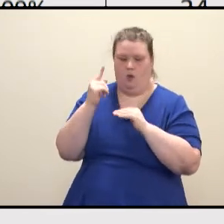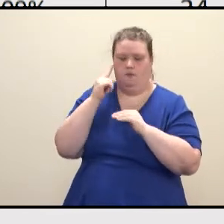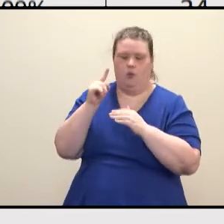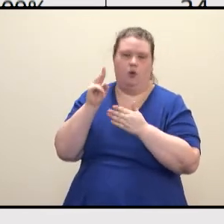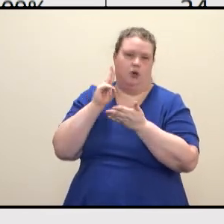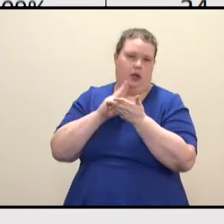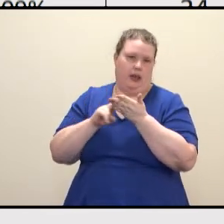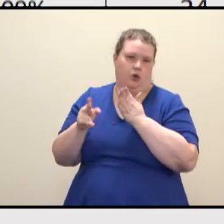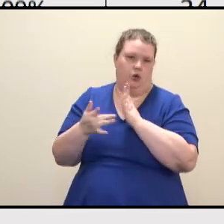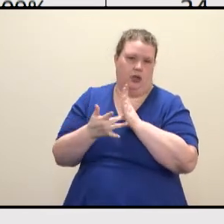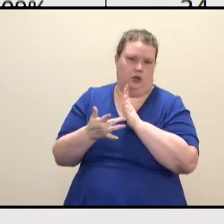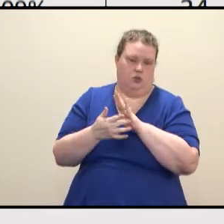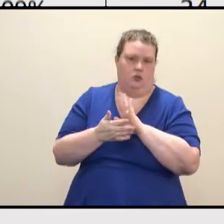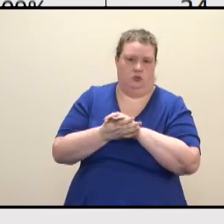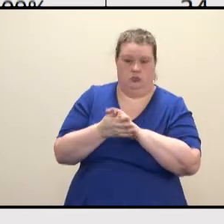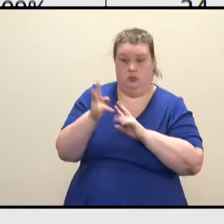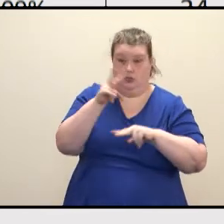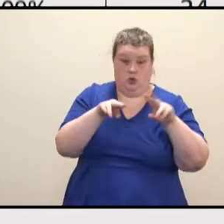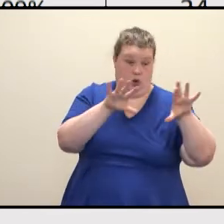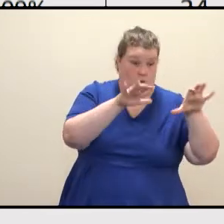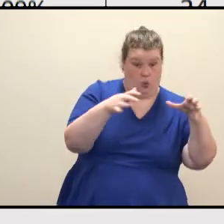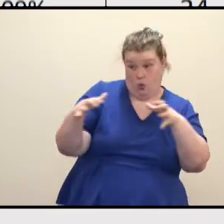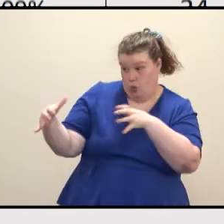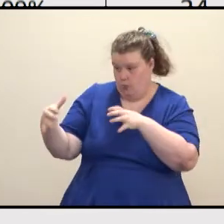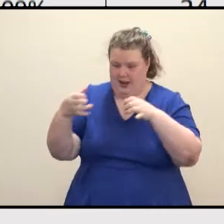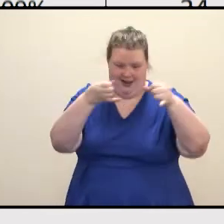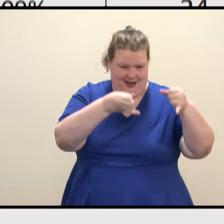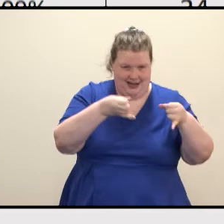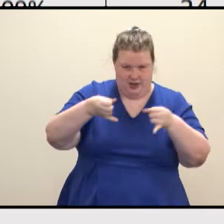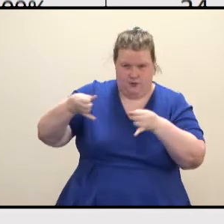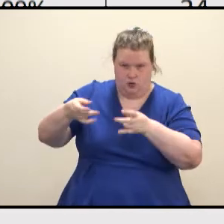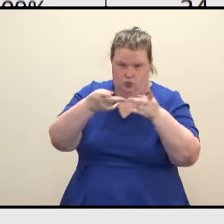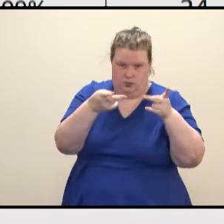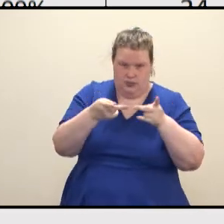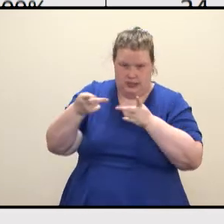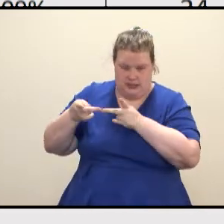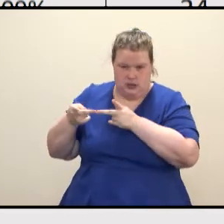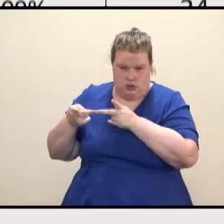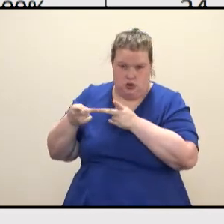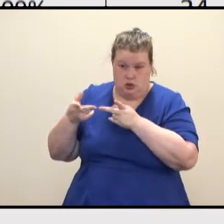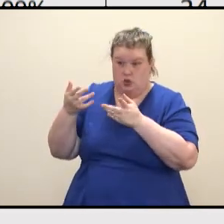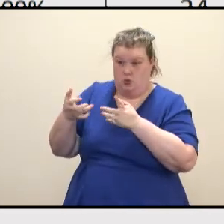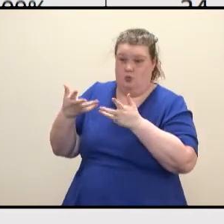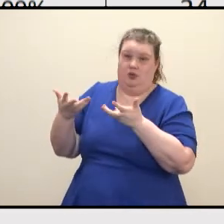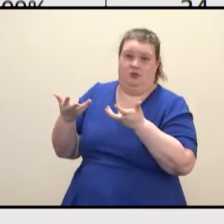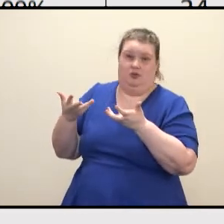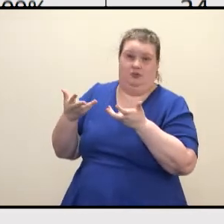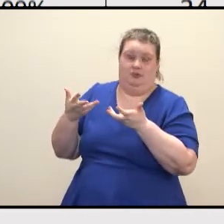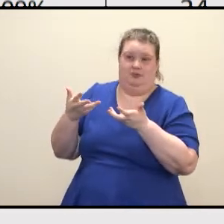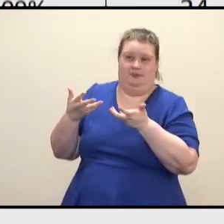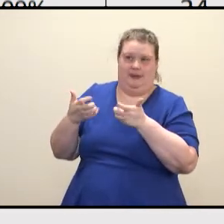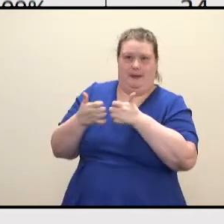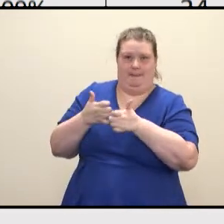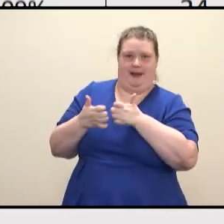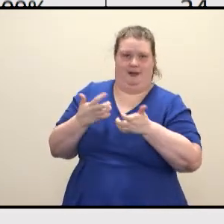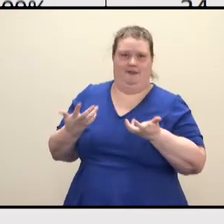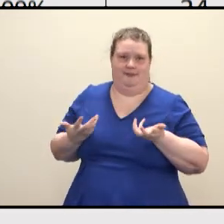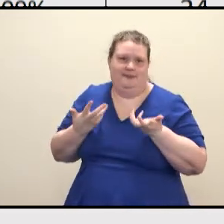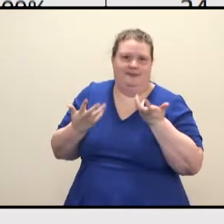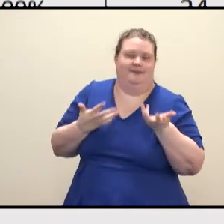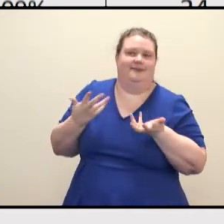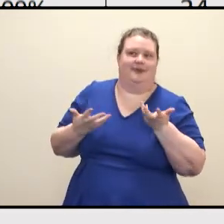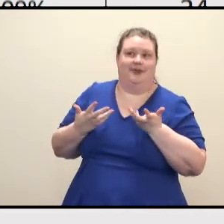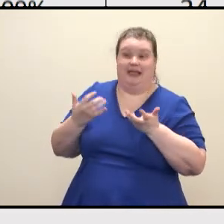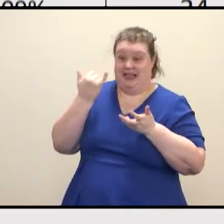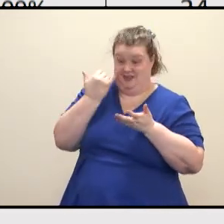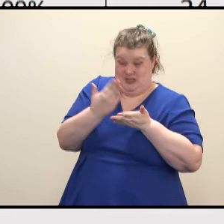at the group as a whole and then looking at those individual positions and making sure that starting pay is competitive. If there are certain positions that you're struggling